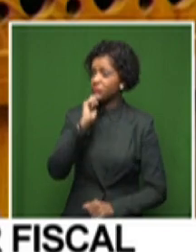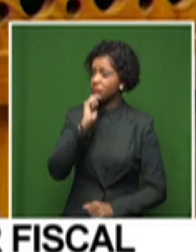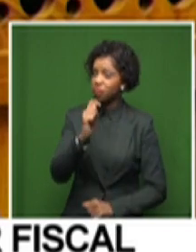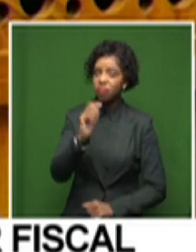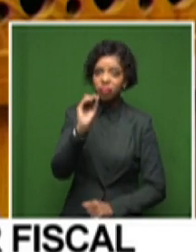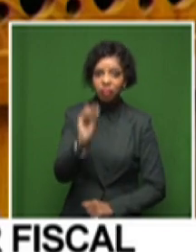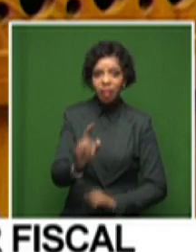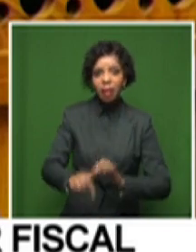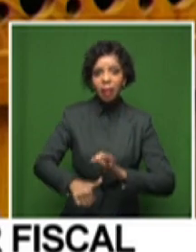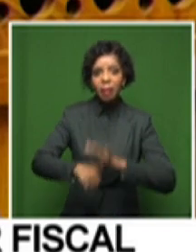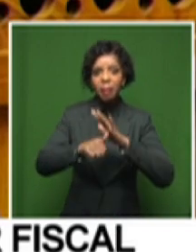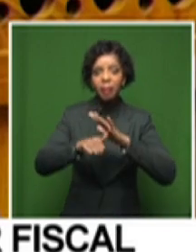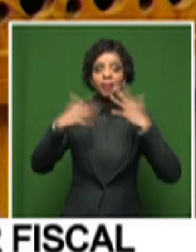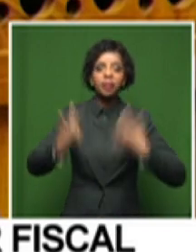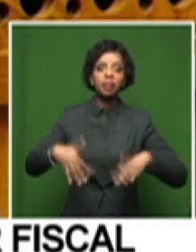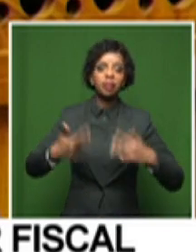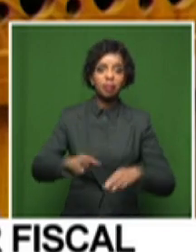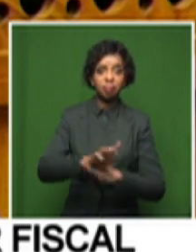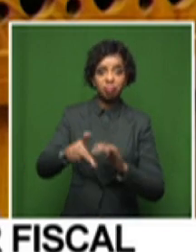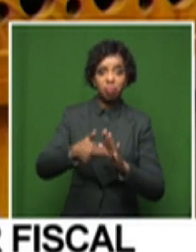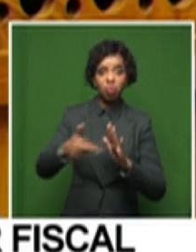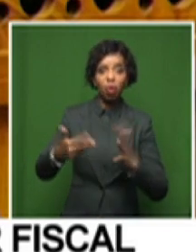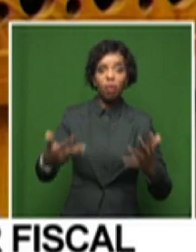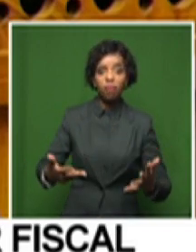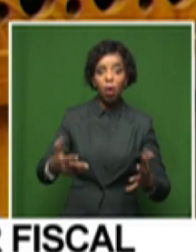social cohesion in our communities.